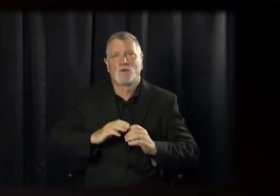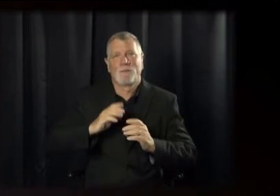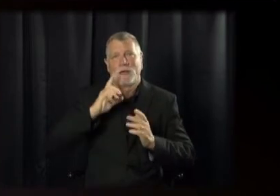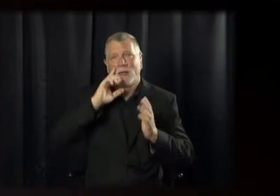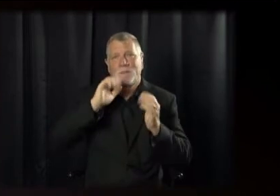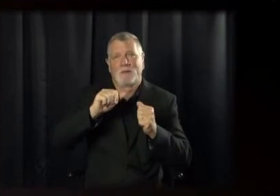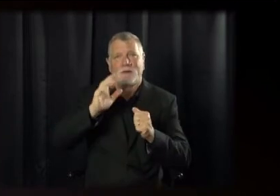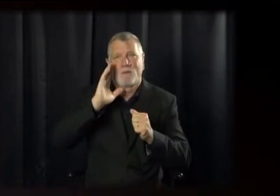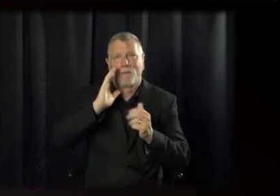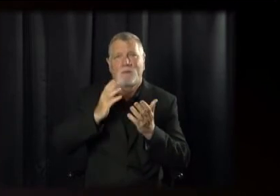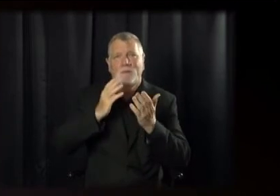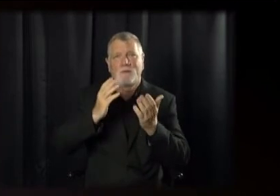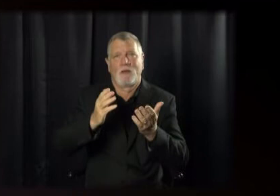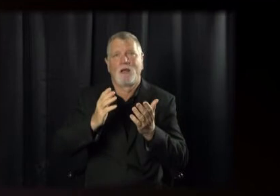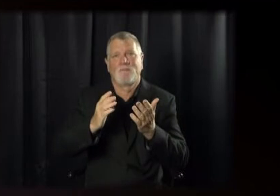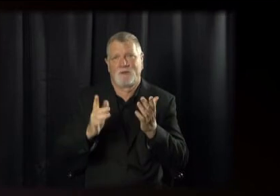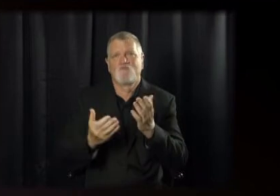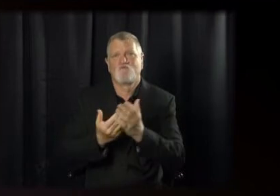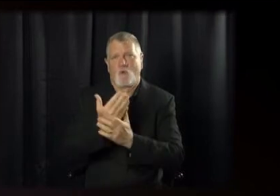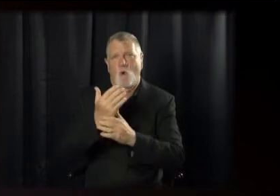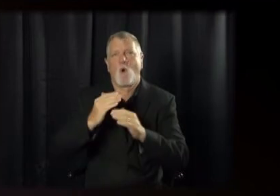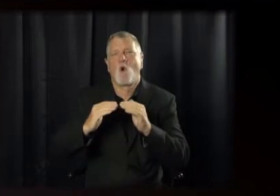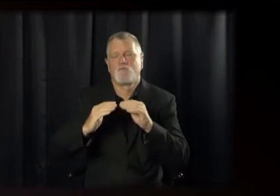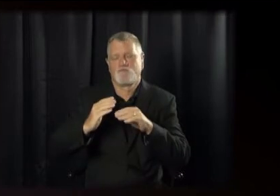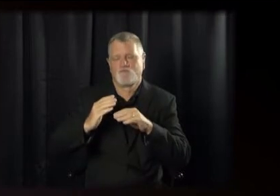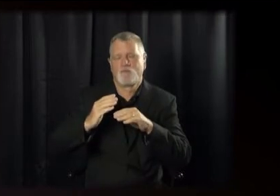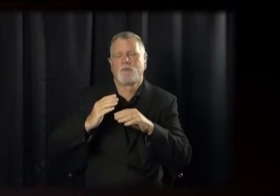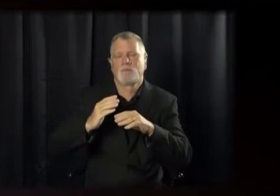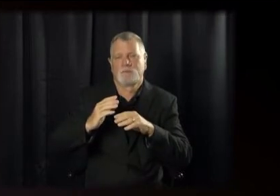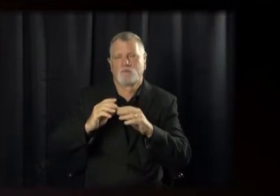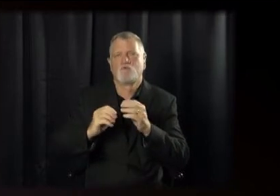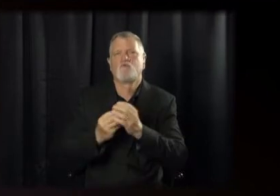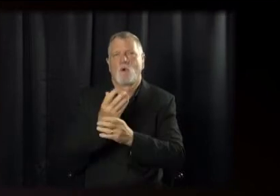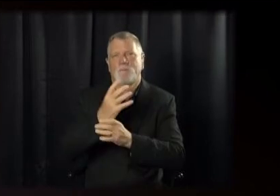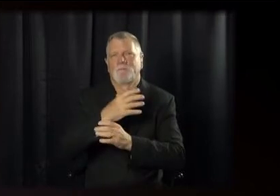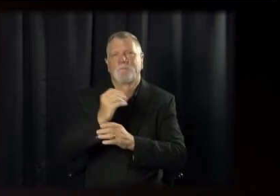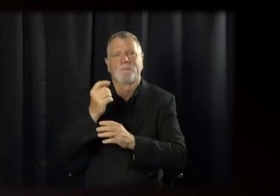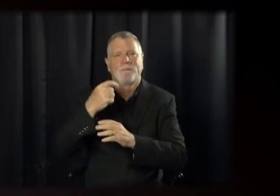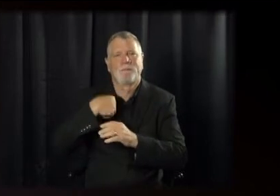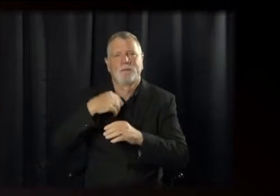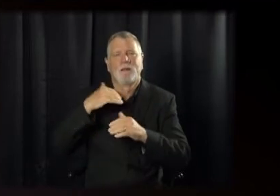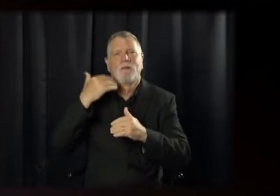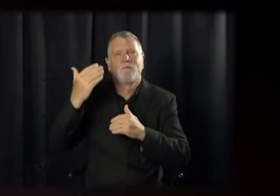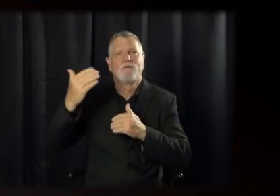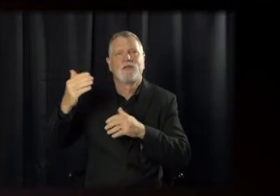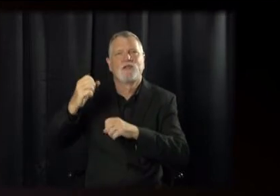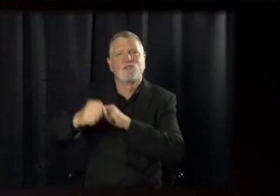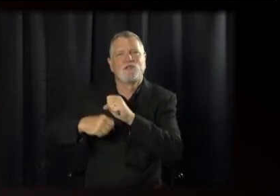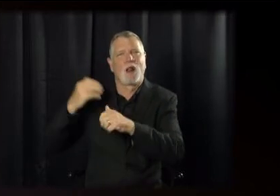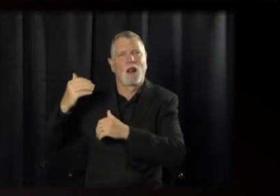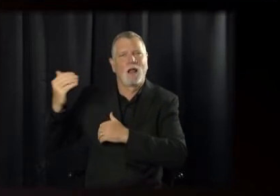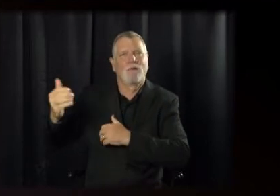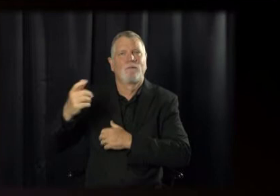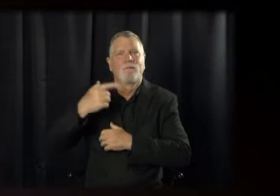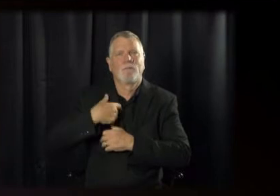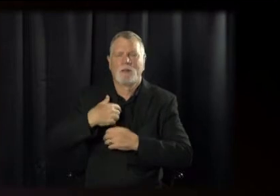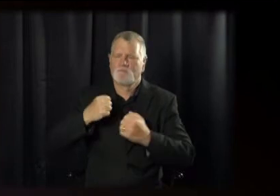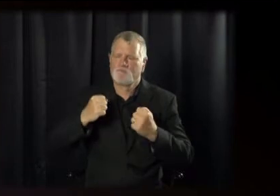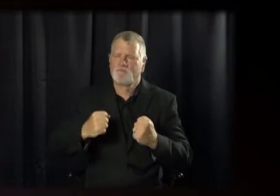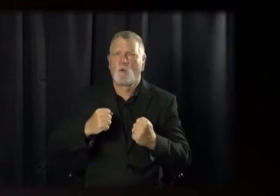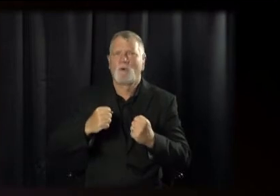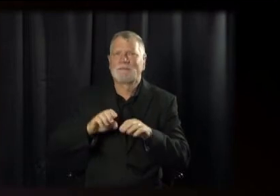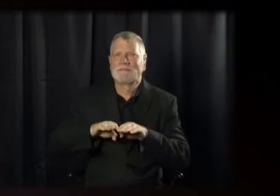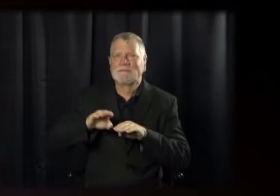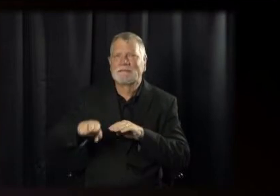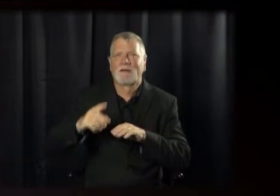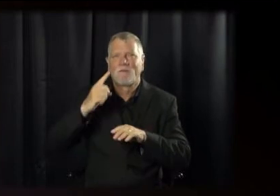service provided have grown. For the cooperative system to thrive in the decades to come, there will need to be bold steps taken to modernize